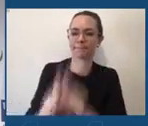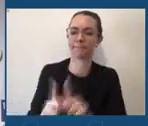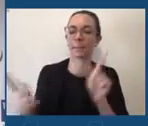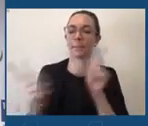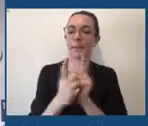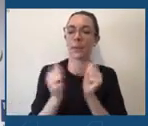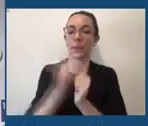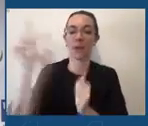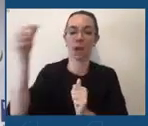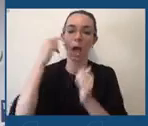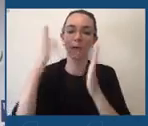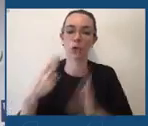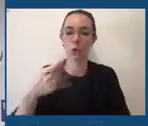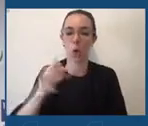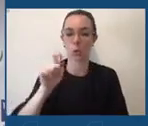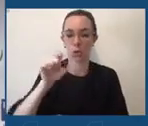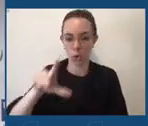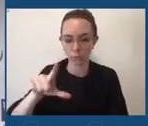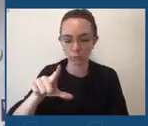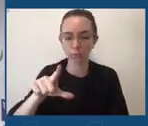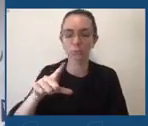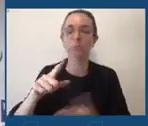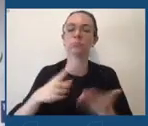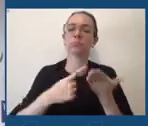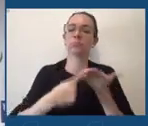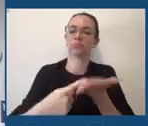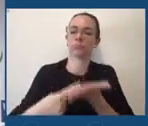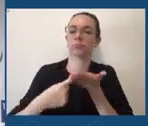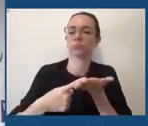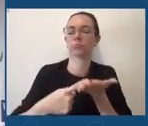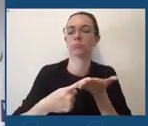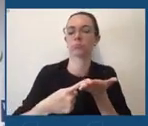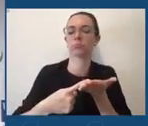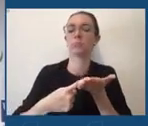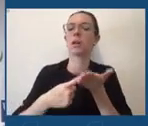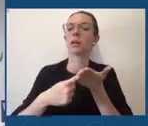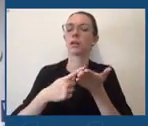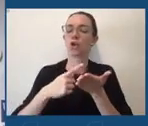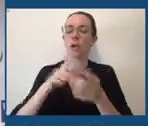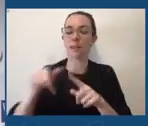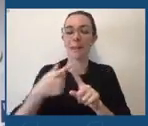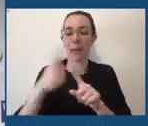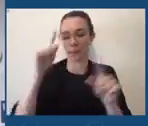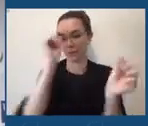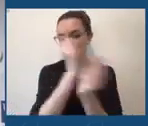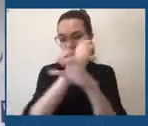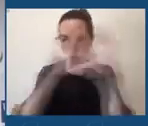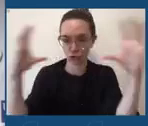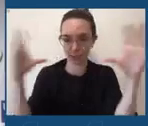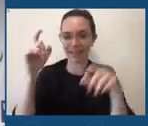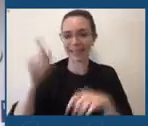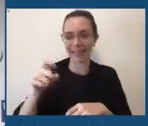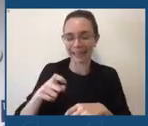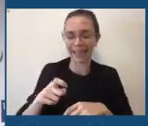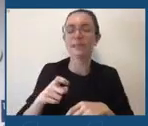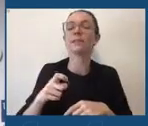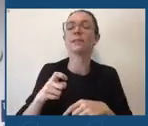Hochul and talked about the vision and need to deal with Choose Healthy